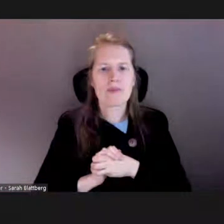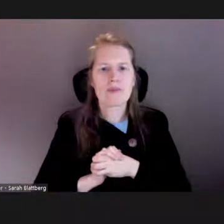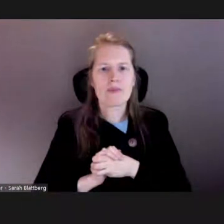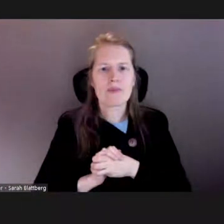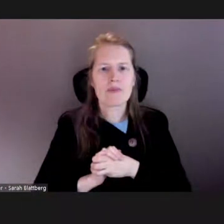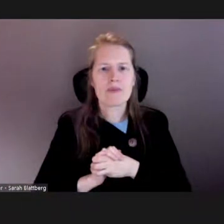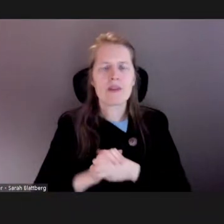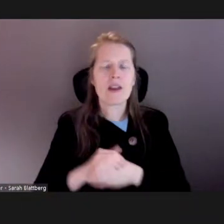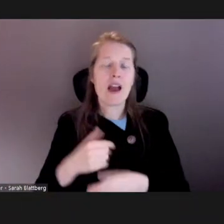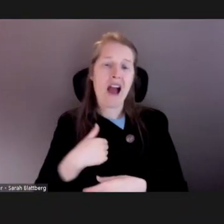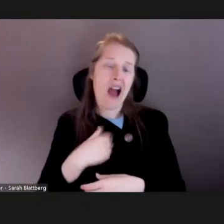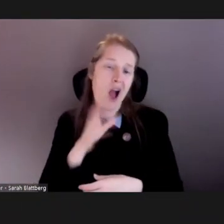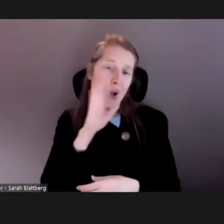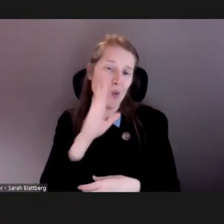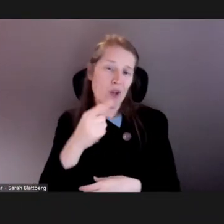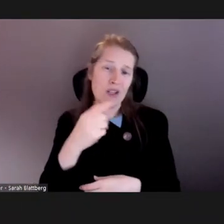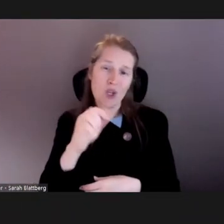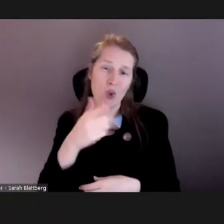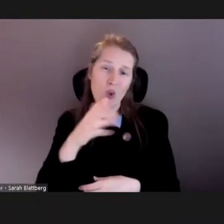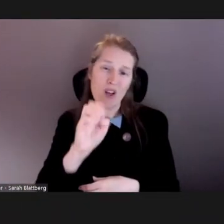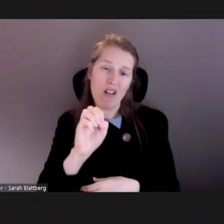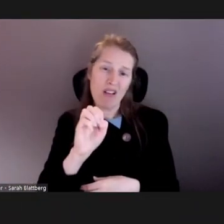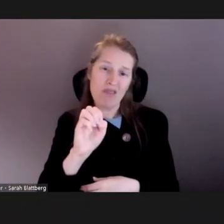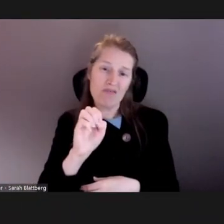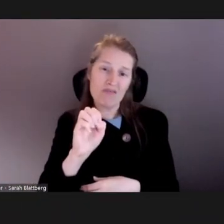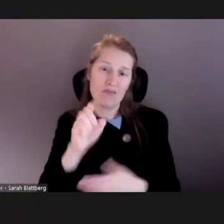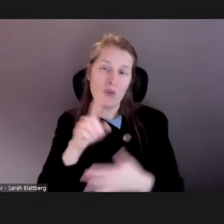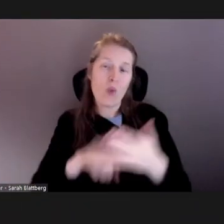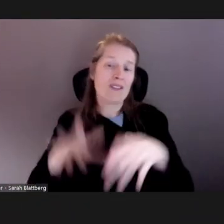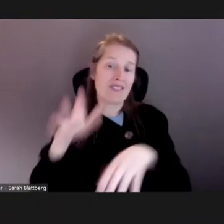I would Google the different choices,